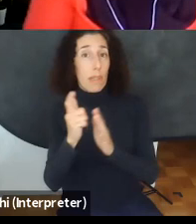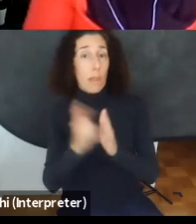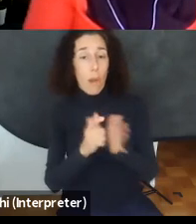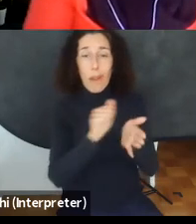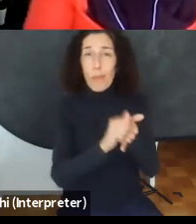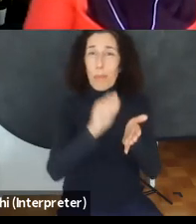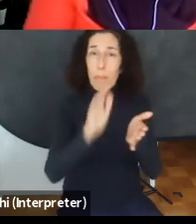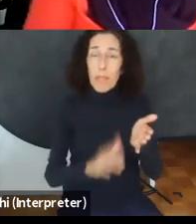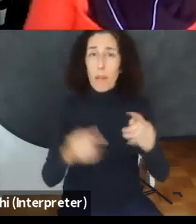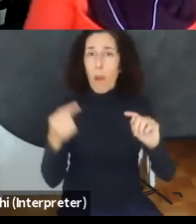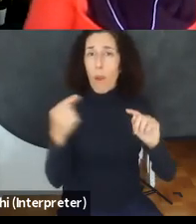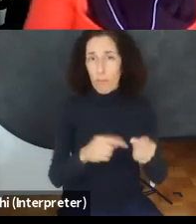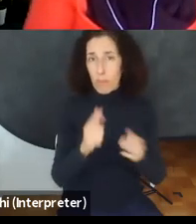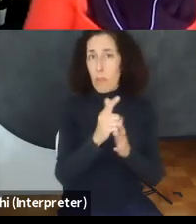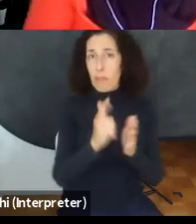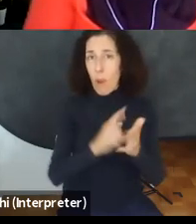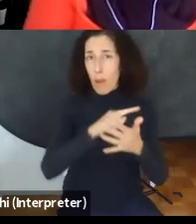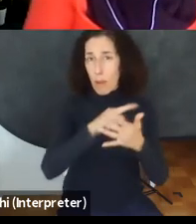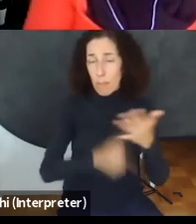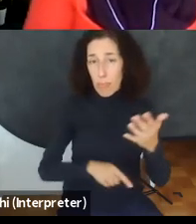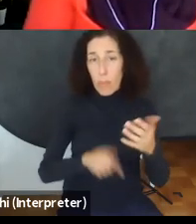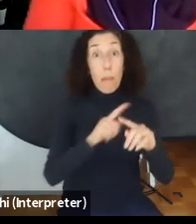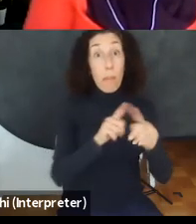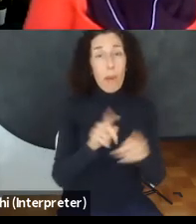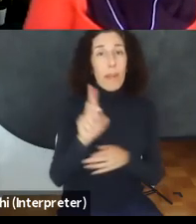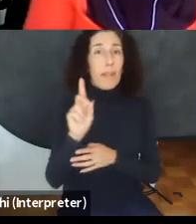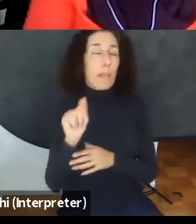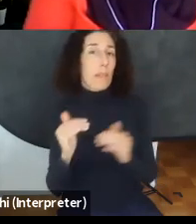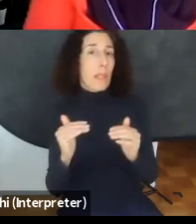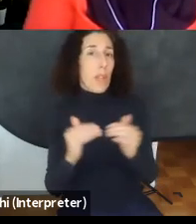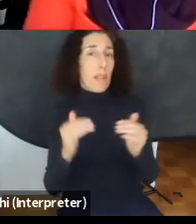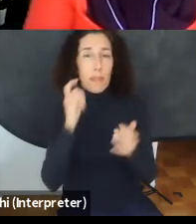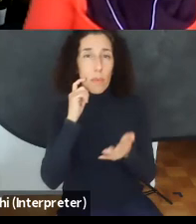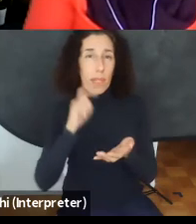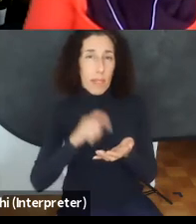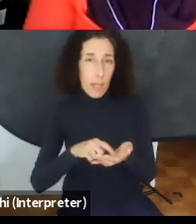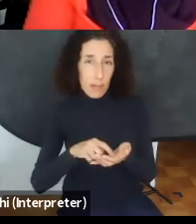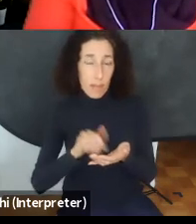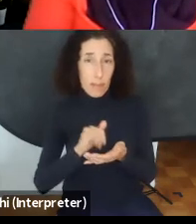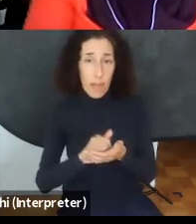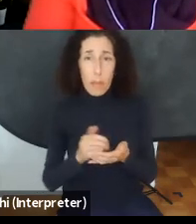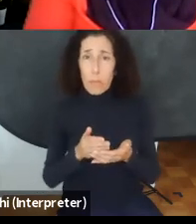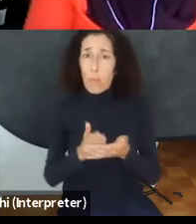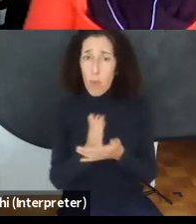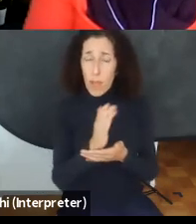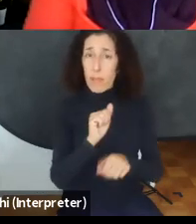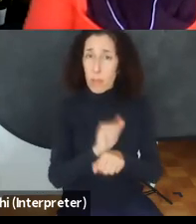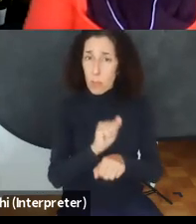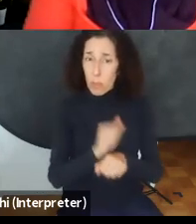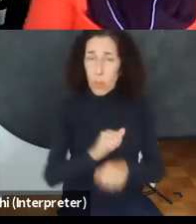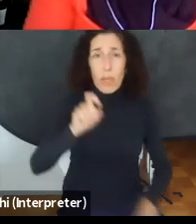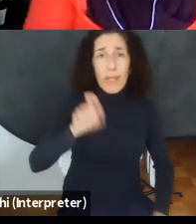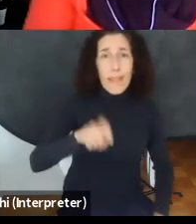laws. Disability justice, however, recognizes that while rights work is necessary, it